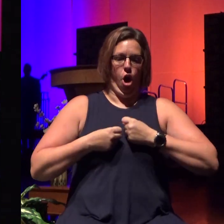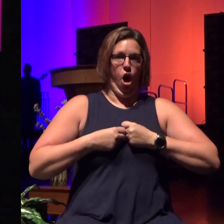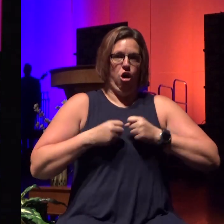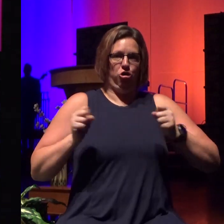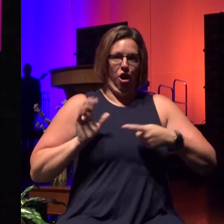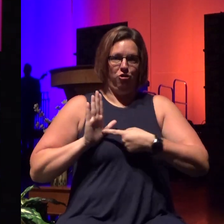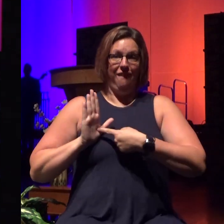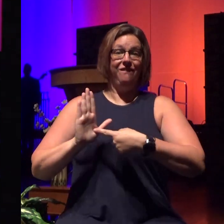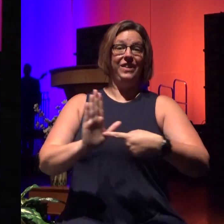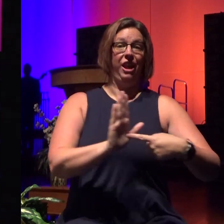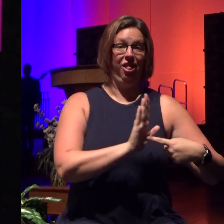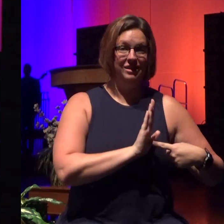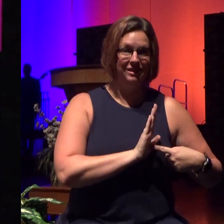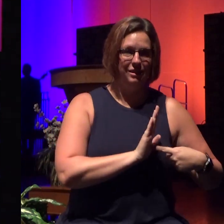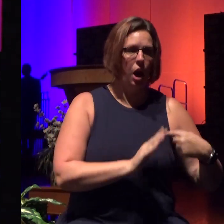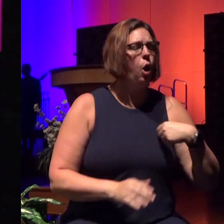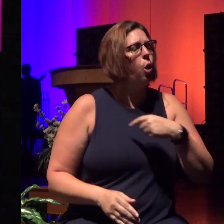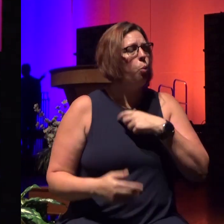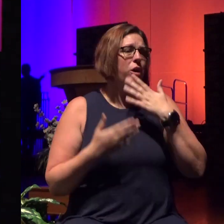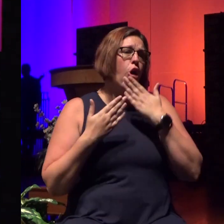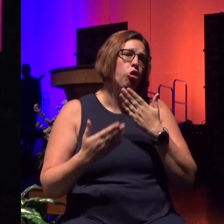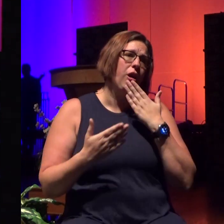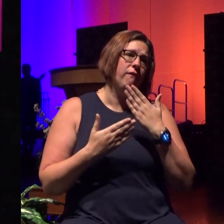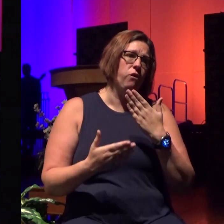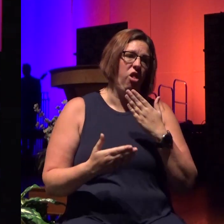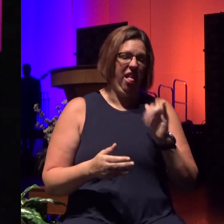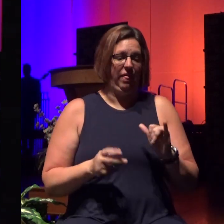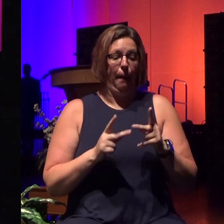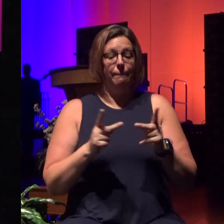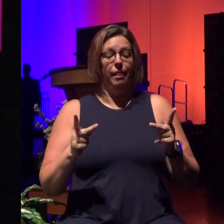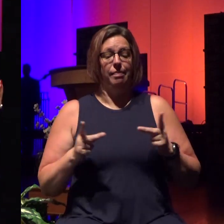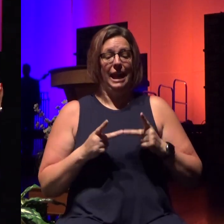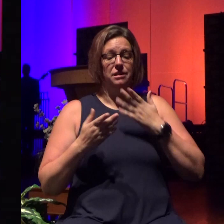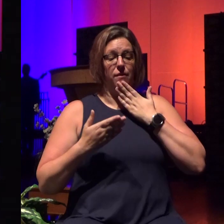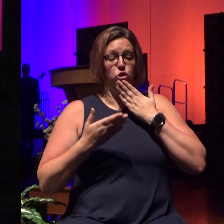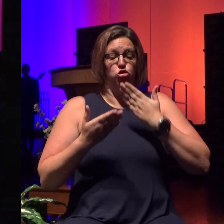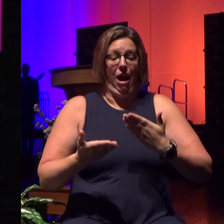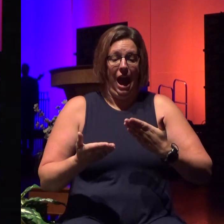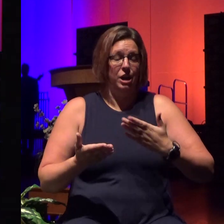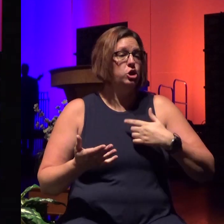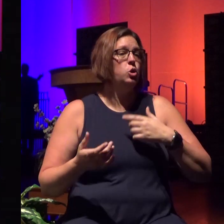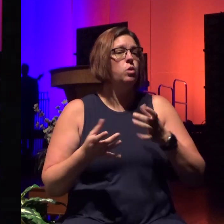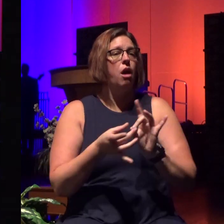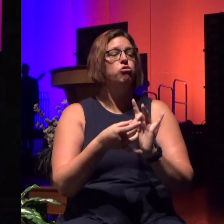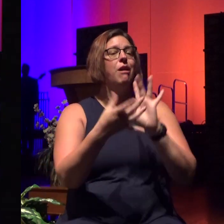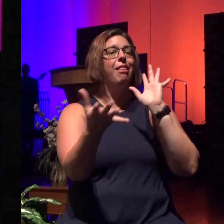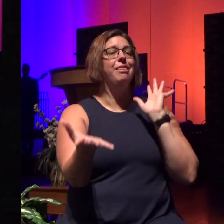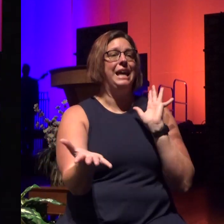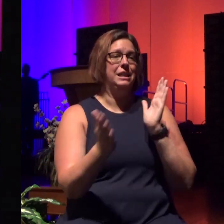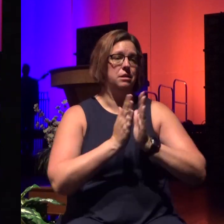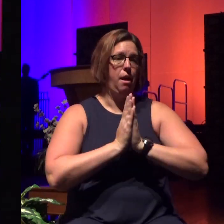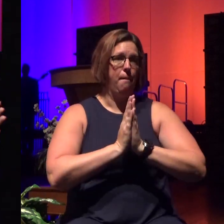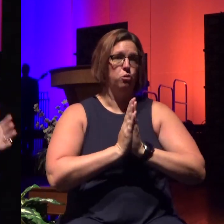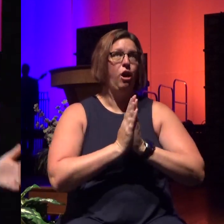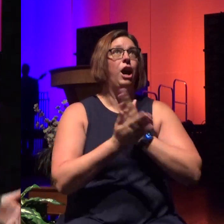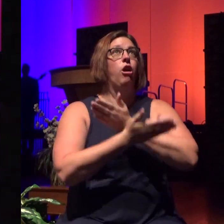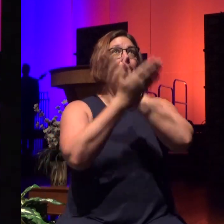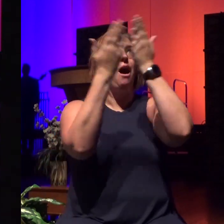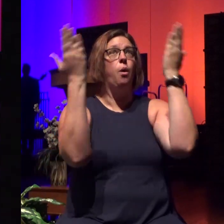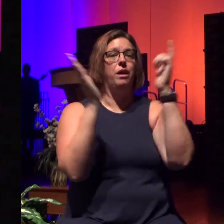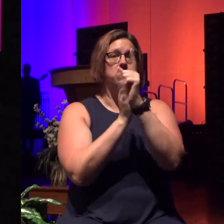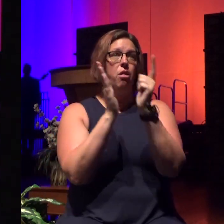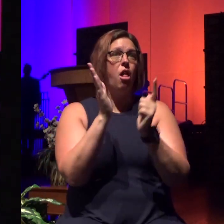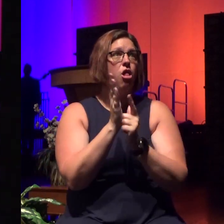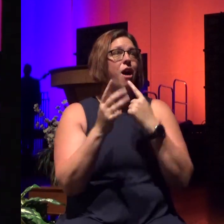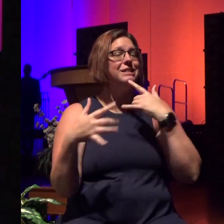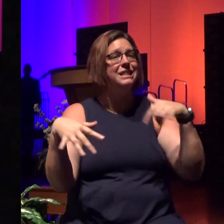grateful. And in that place of gratitude, I release this prayer into the action of that law that just says, yes, I